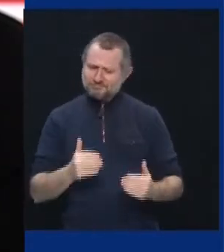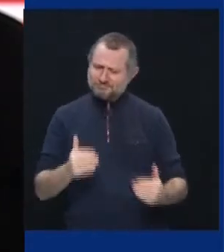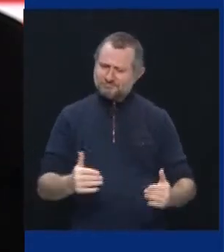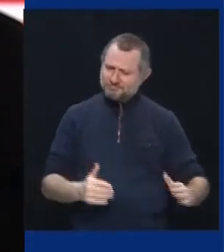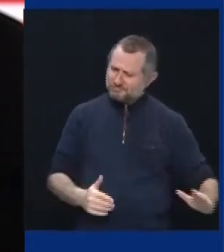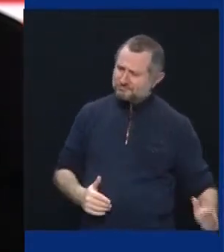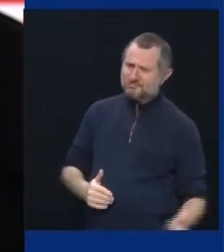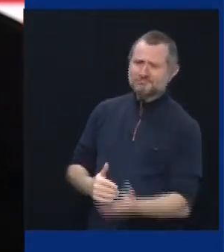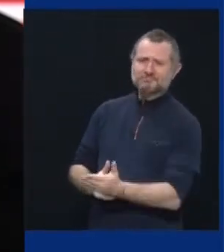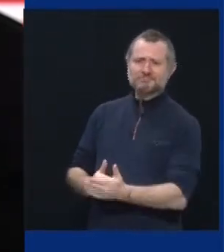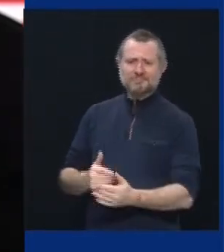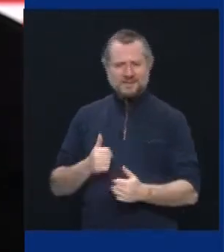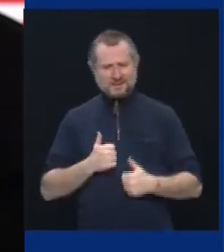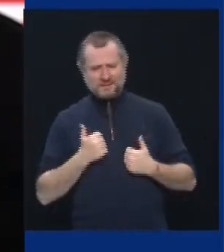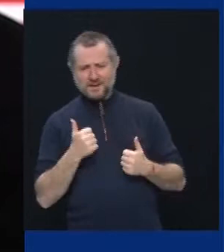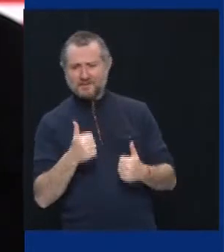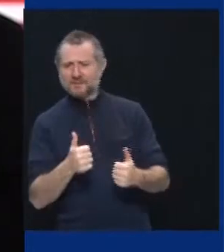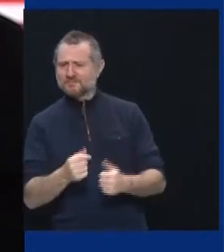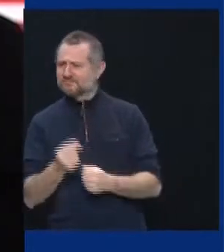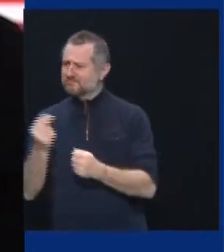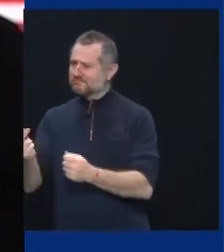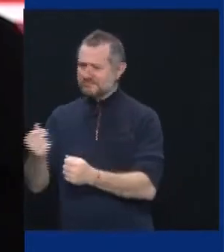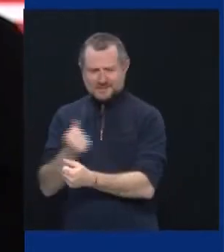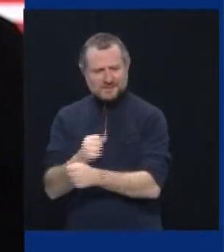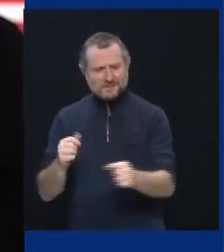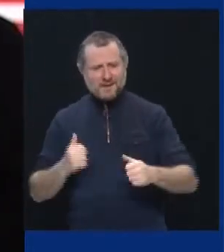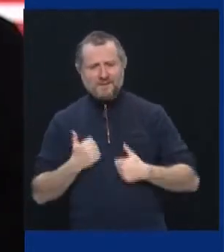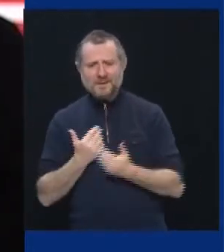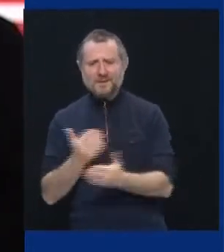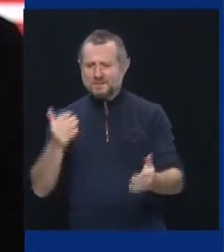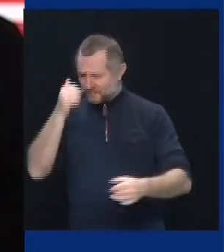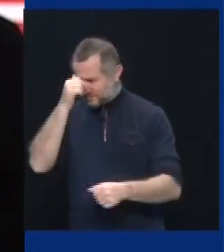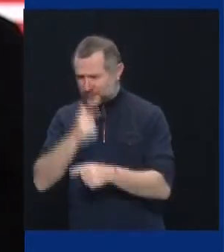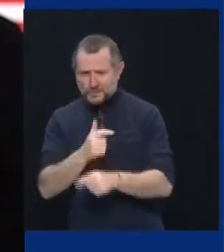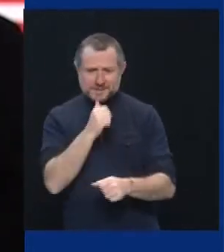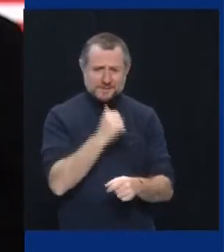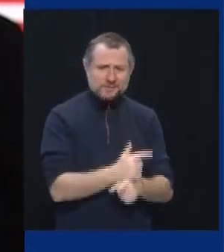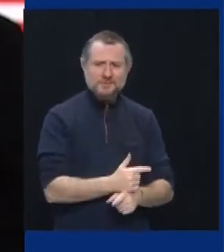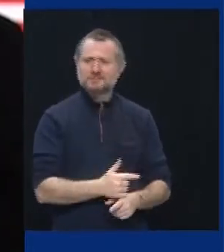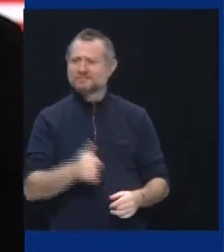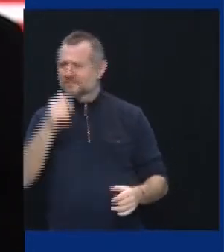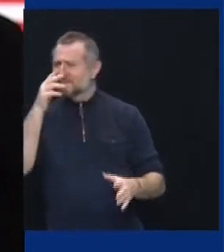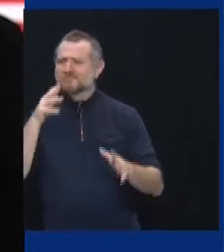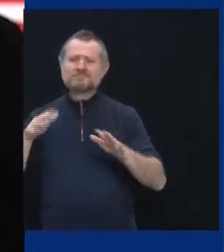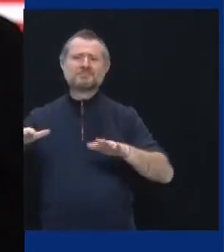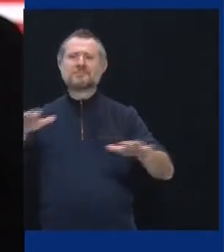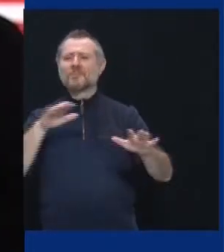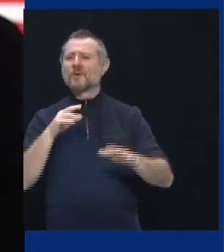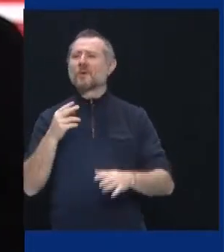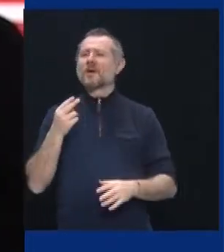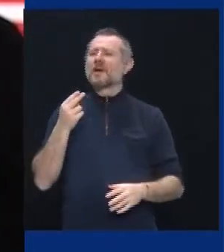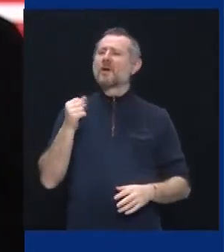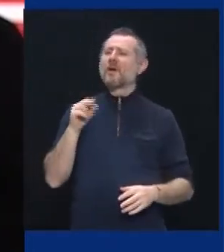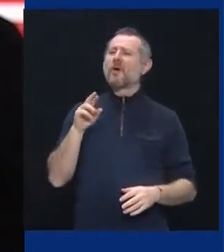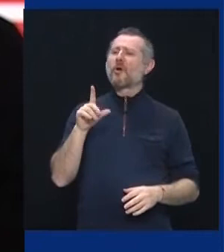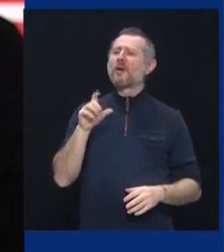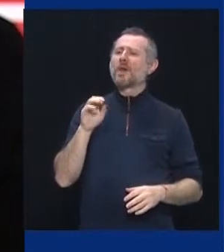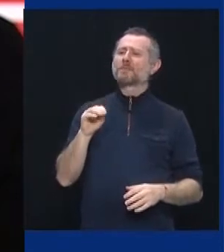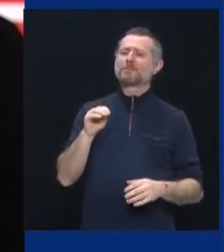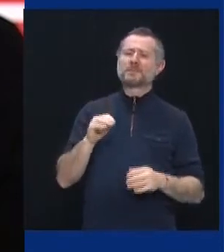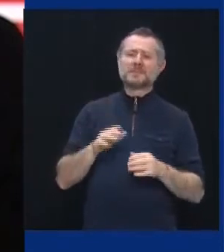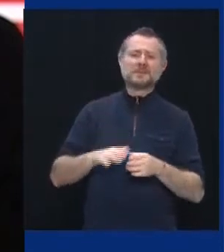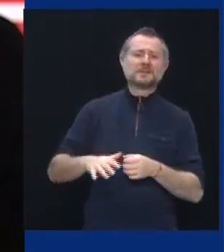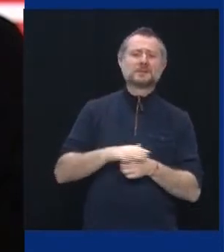life. Protect the lives of your loved ones and all of Harlem and all of New York, because we're